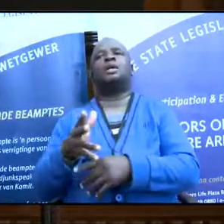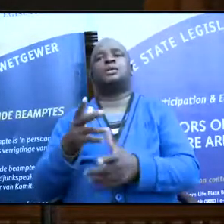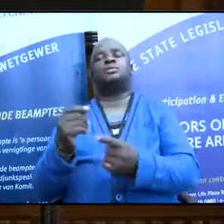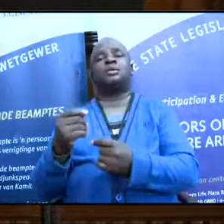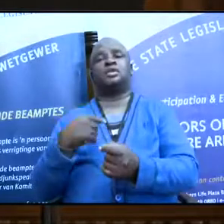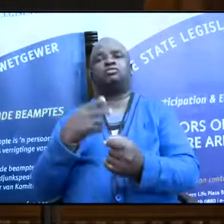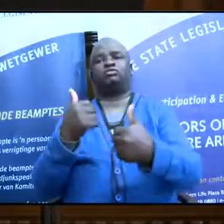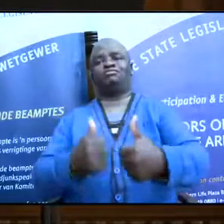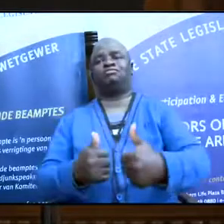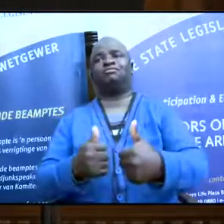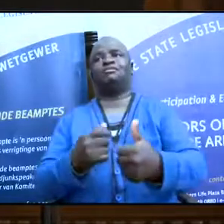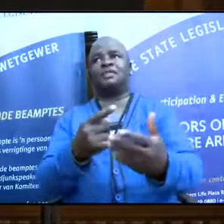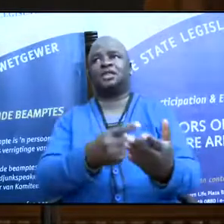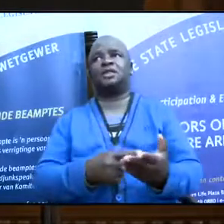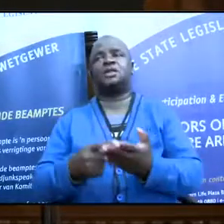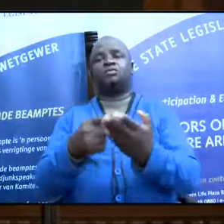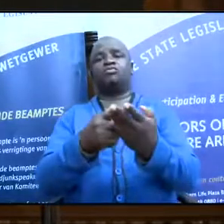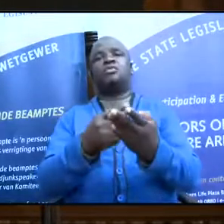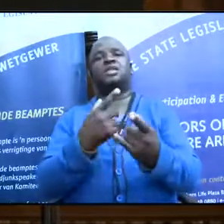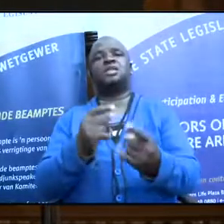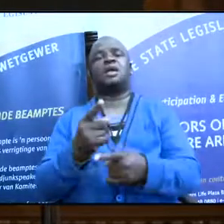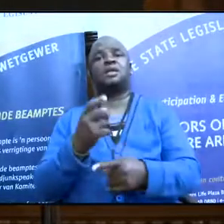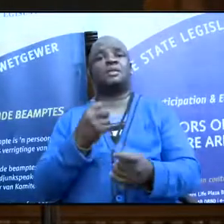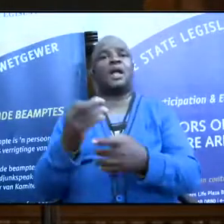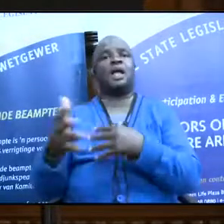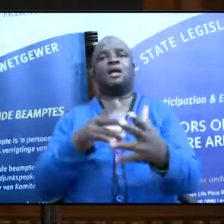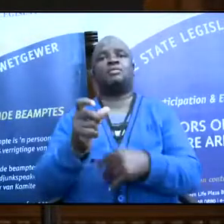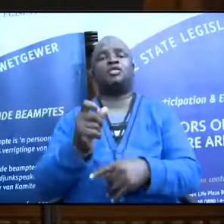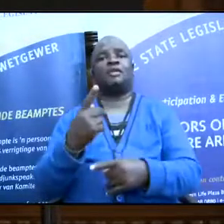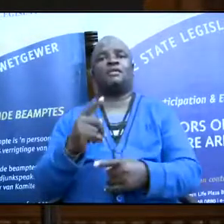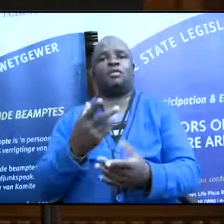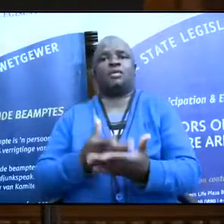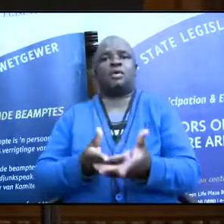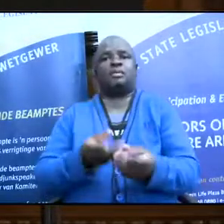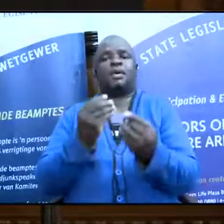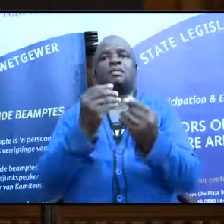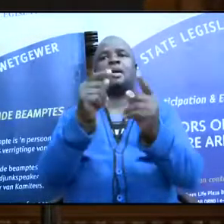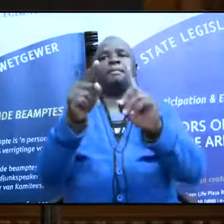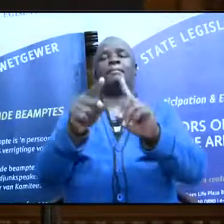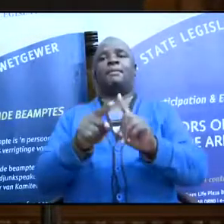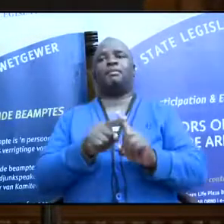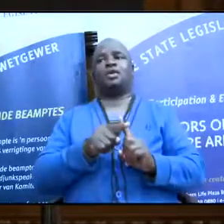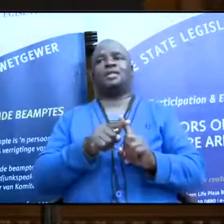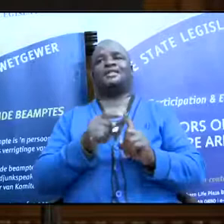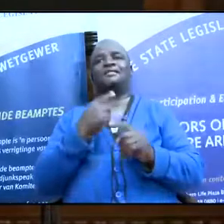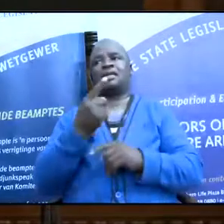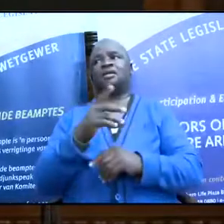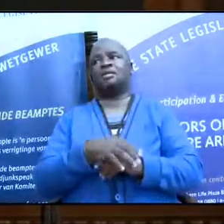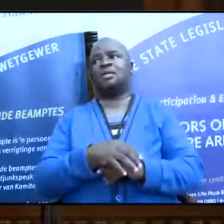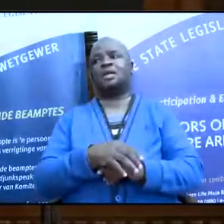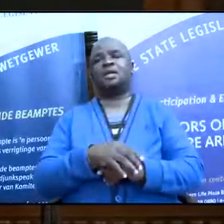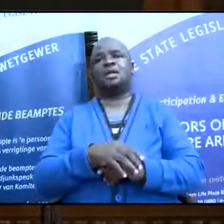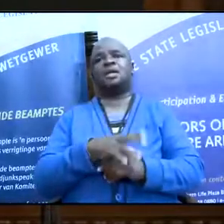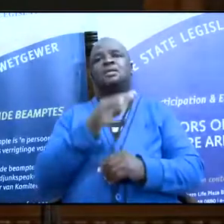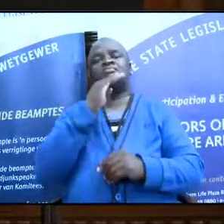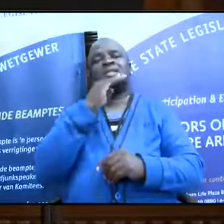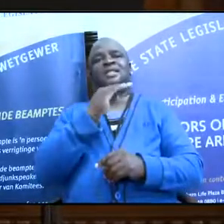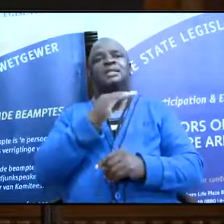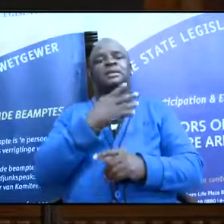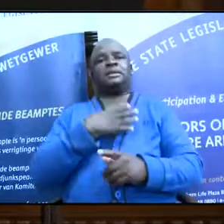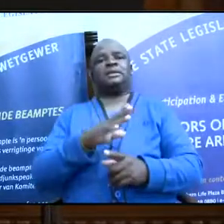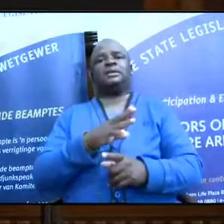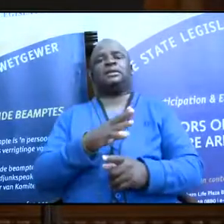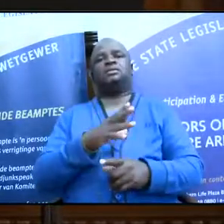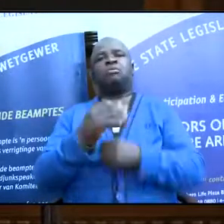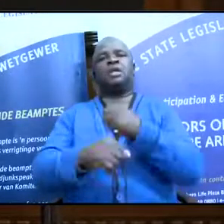engage whoever needs to be engaged for a positive response so that we don't annually meet here only